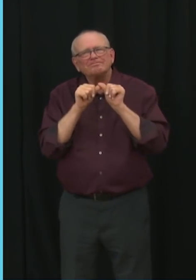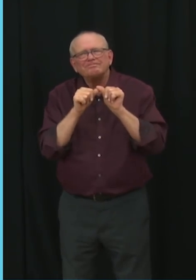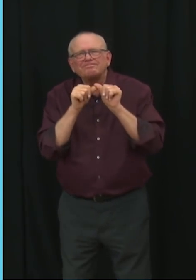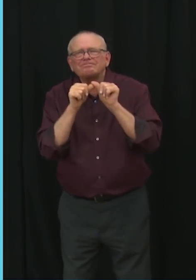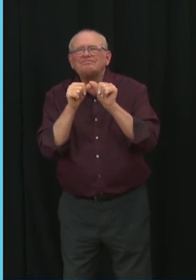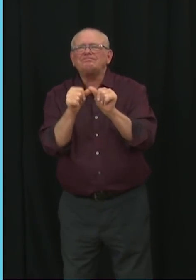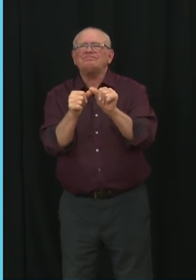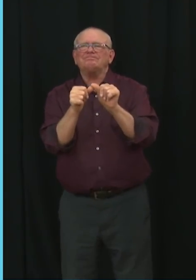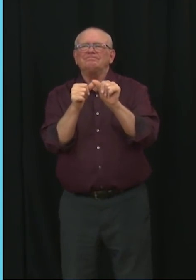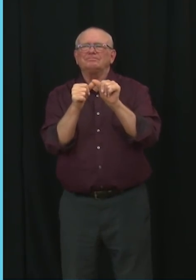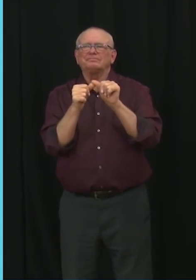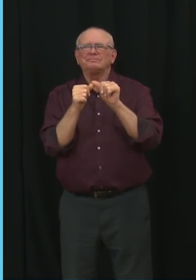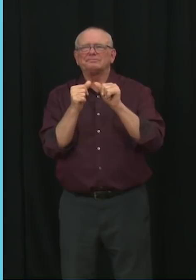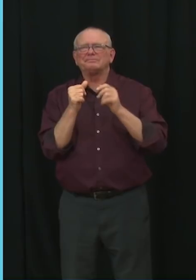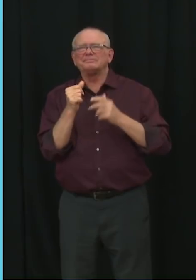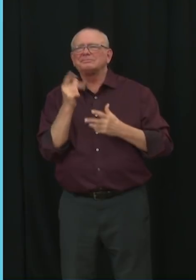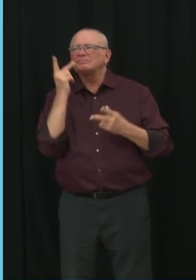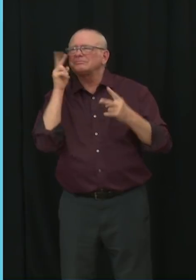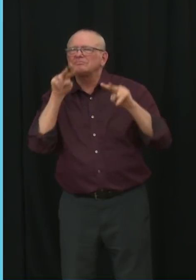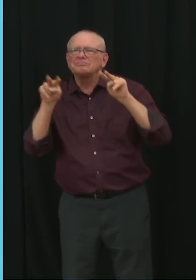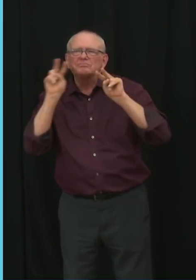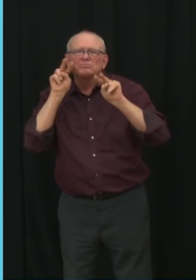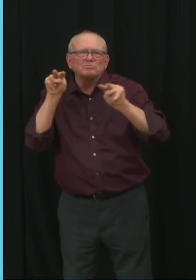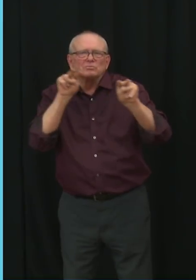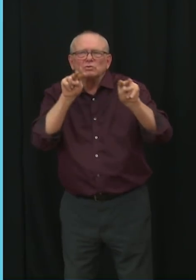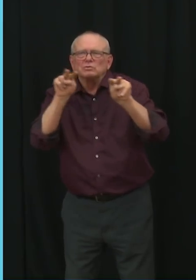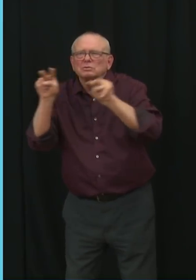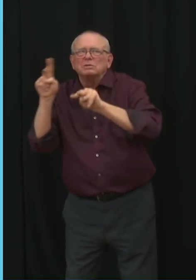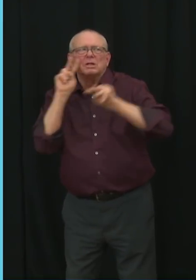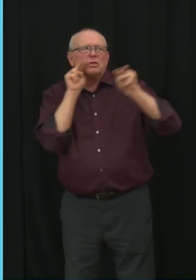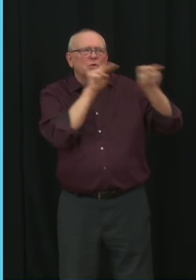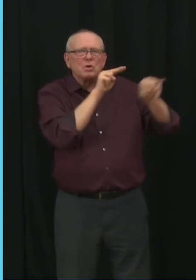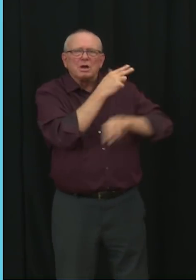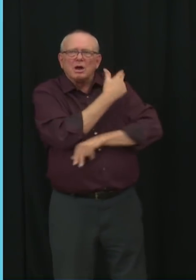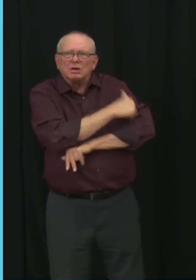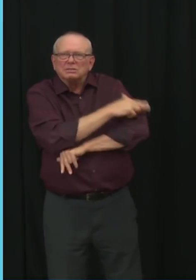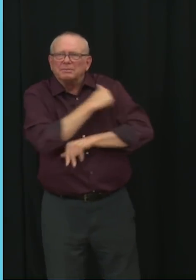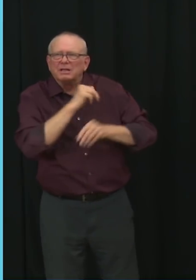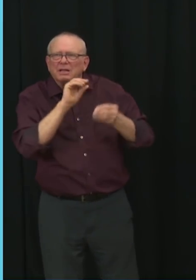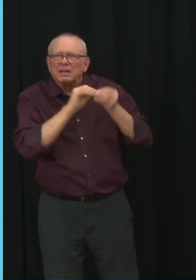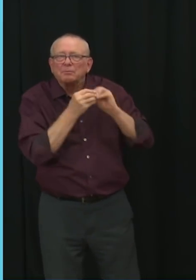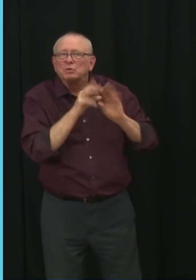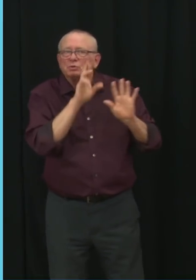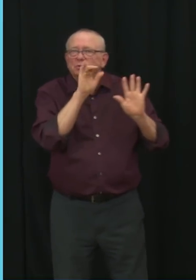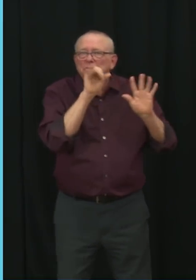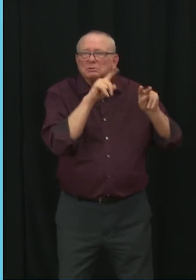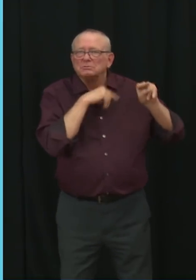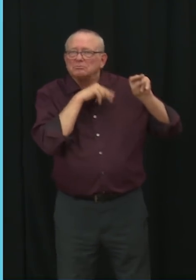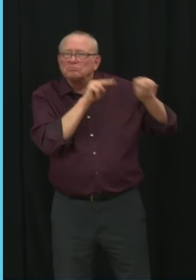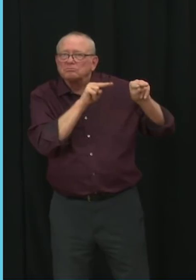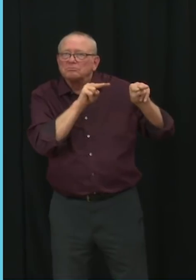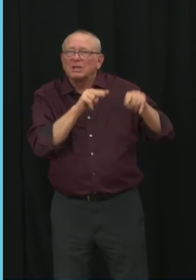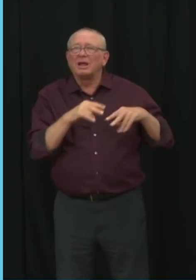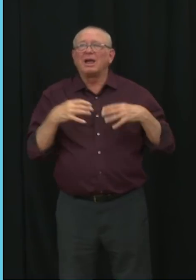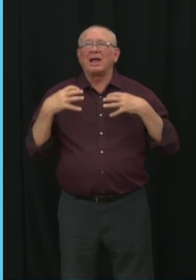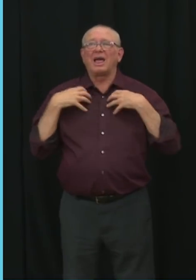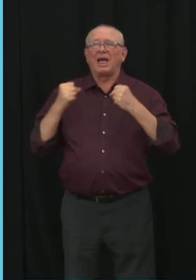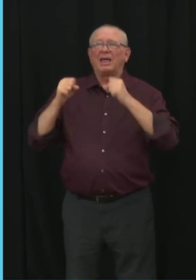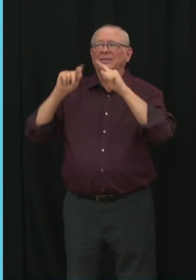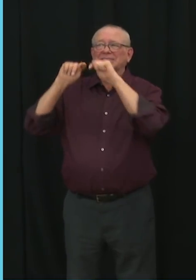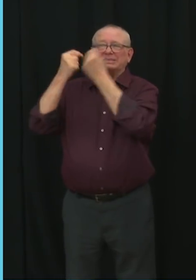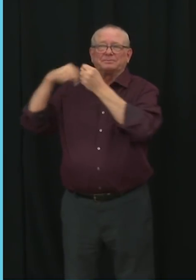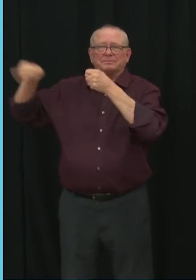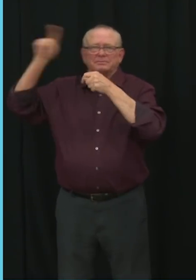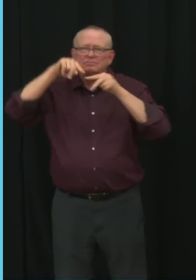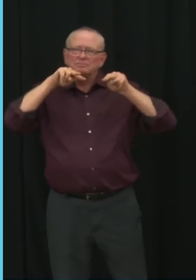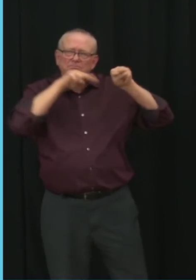COVID patient load on hospitals, which is being managed capably by healthcare teams, but is not yet back to a baseline